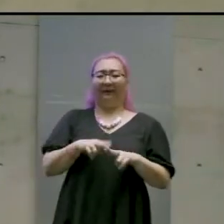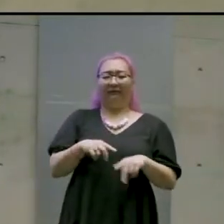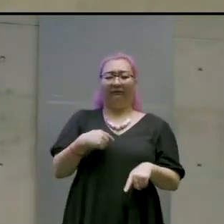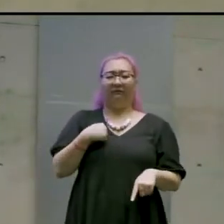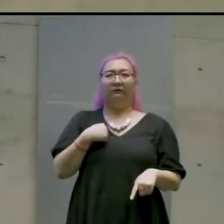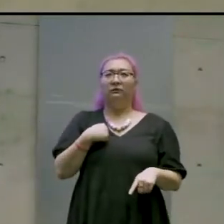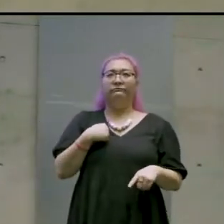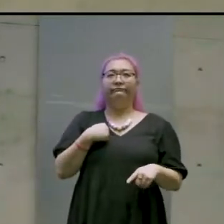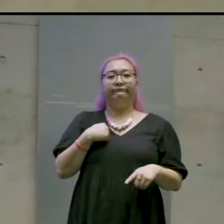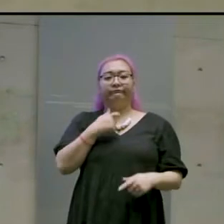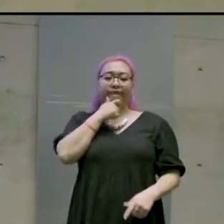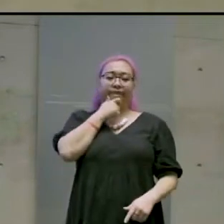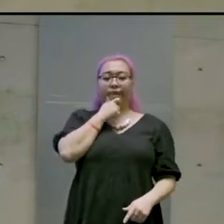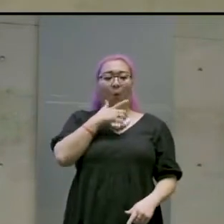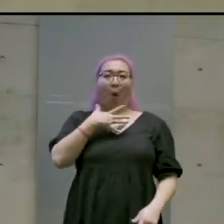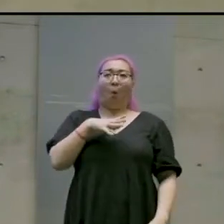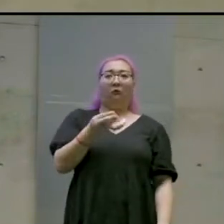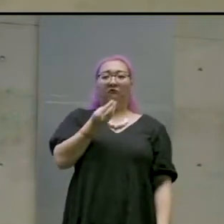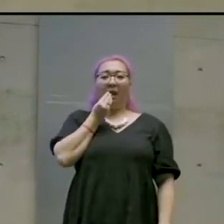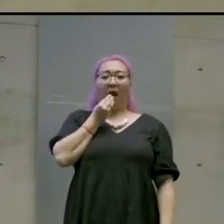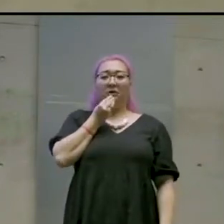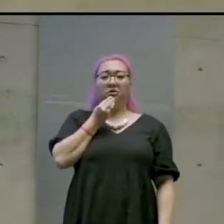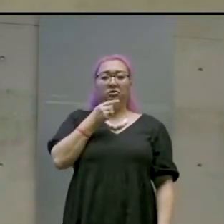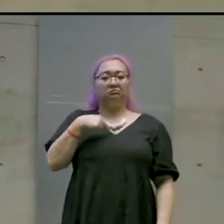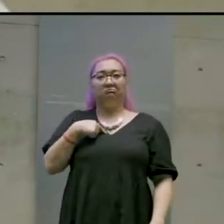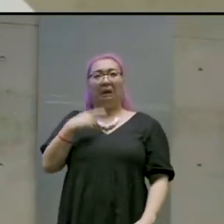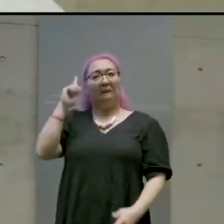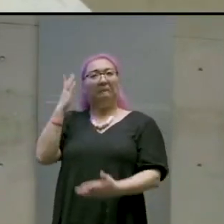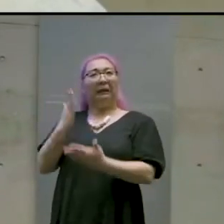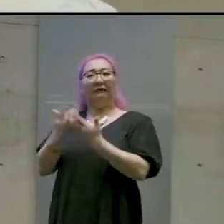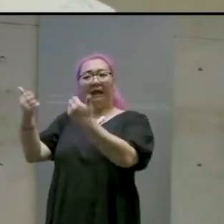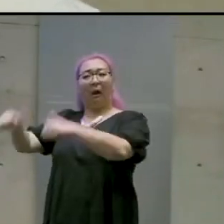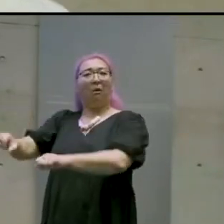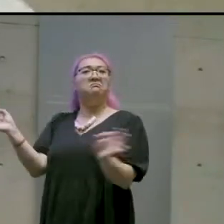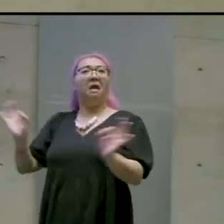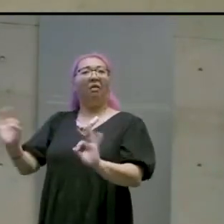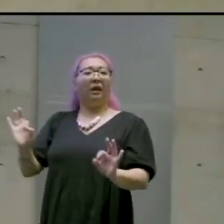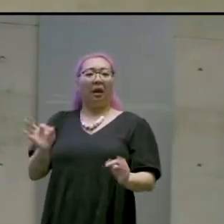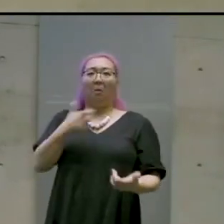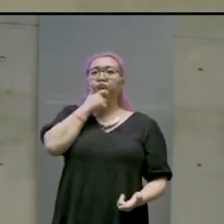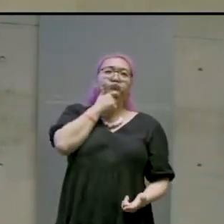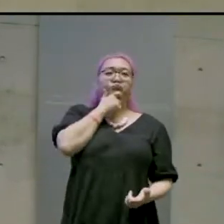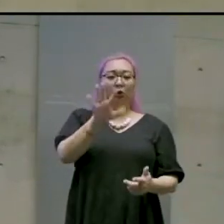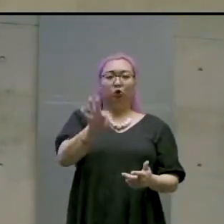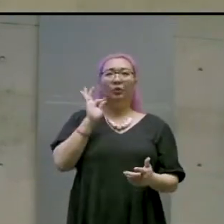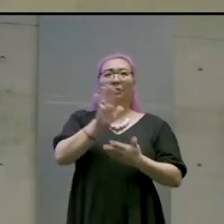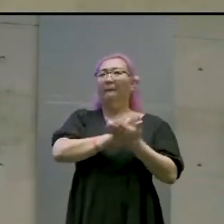outcomes, you're just probably making a guess, right? Or you might say, oh, that's my preference.